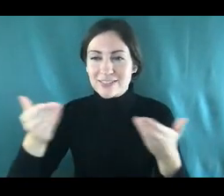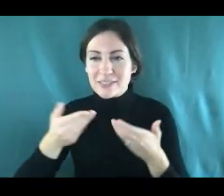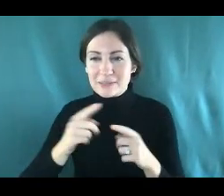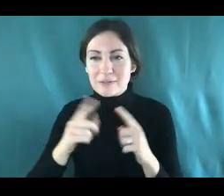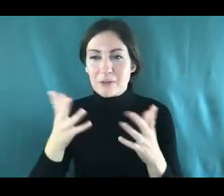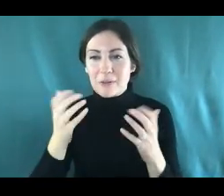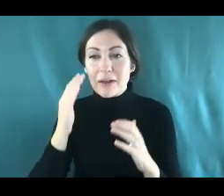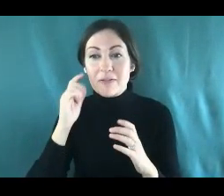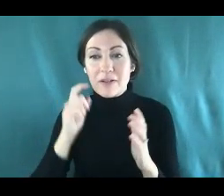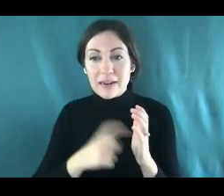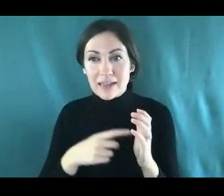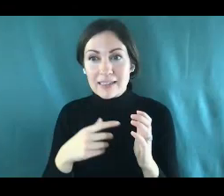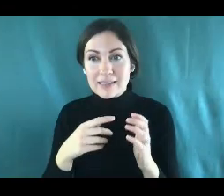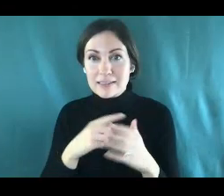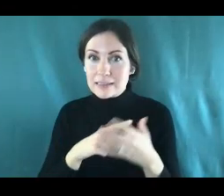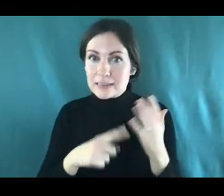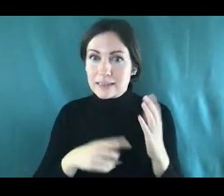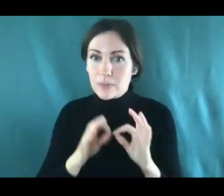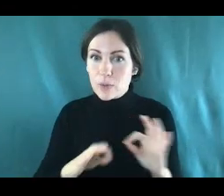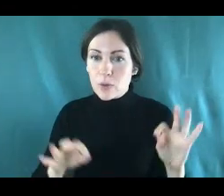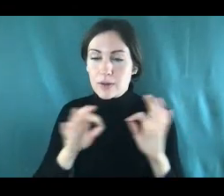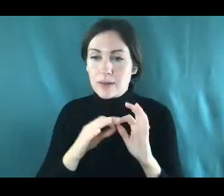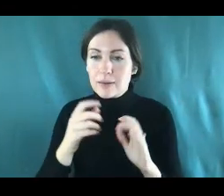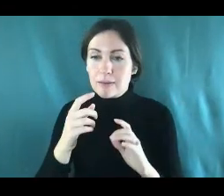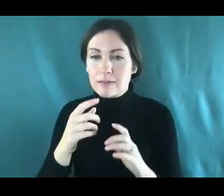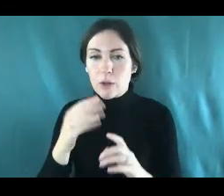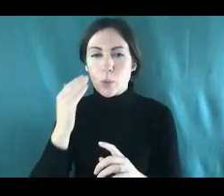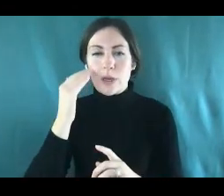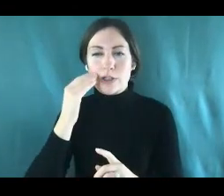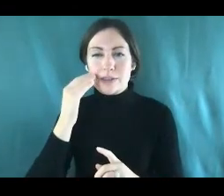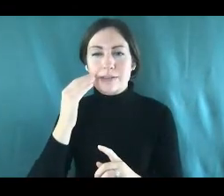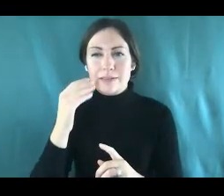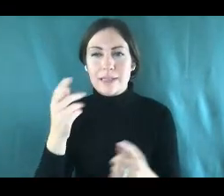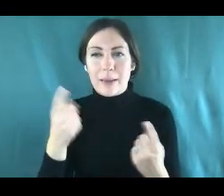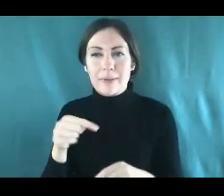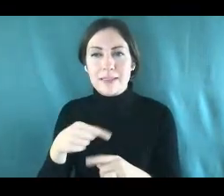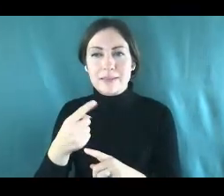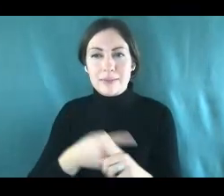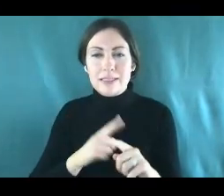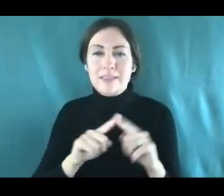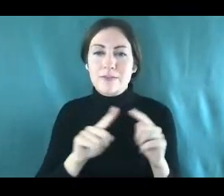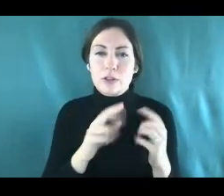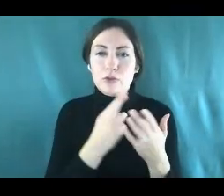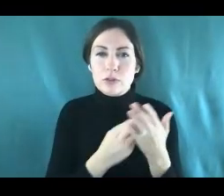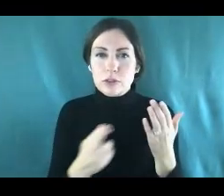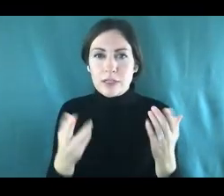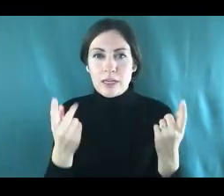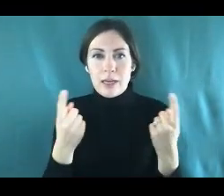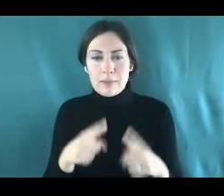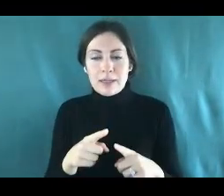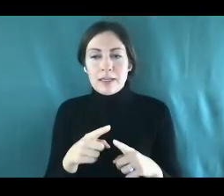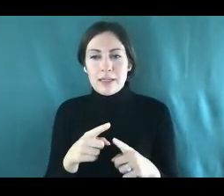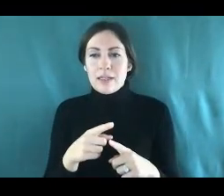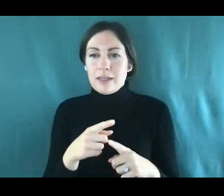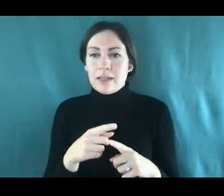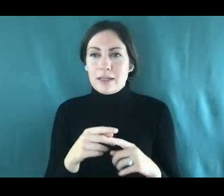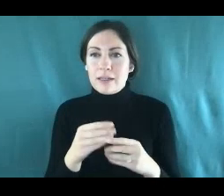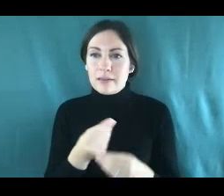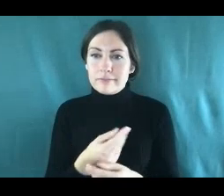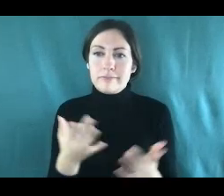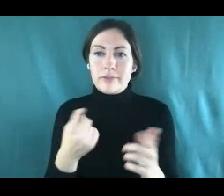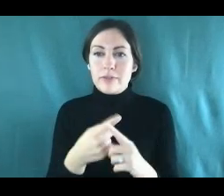these immensely important months of awareness, resources that have been put out by respectful and really